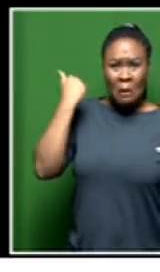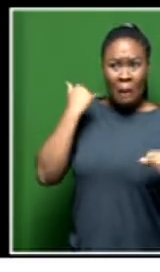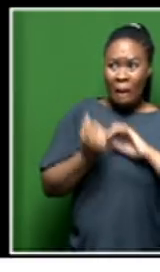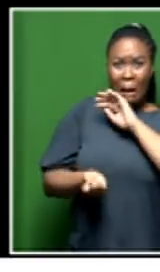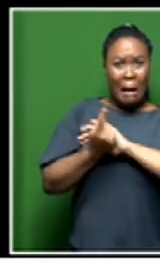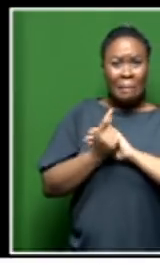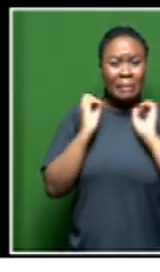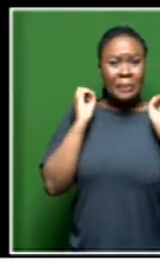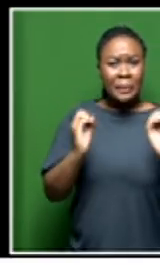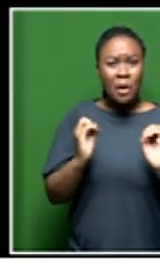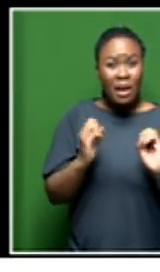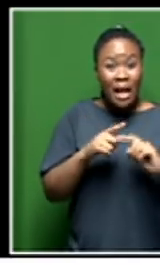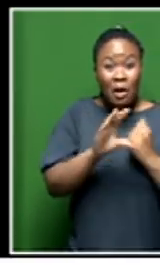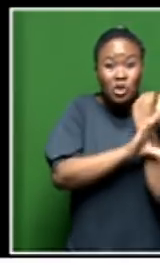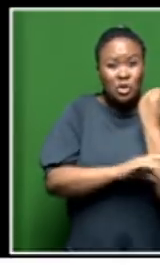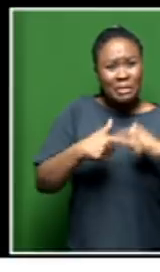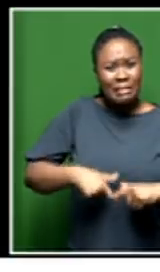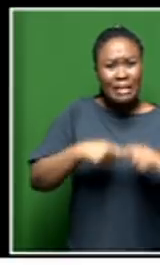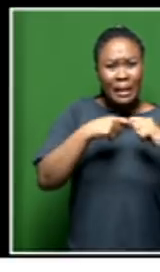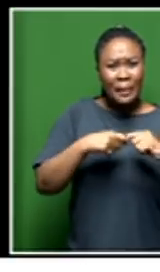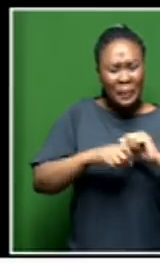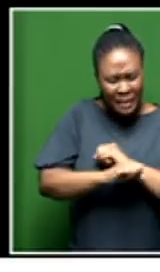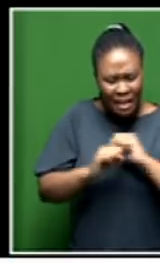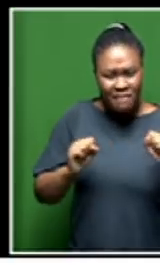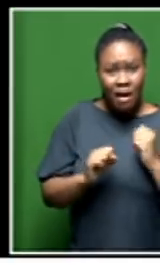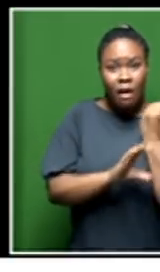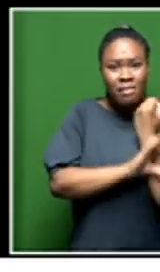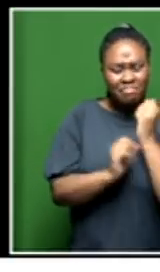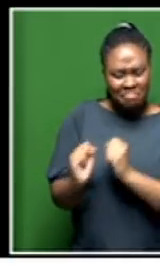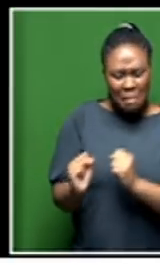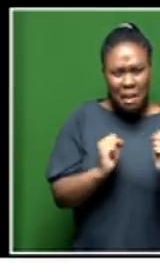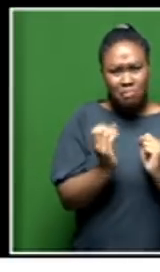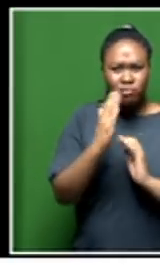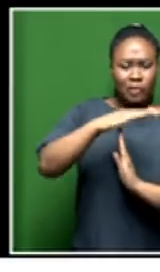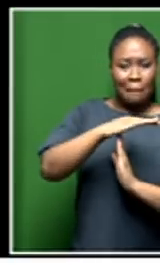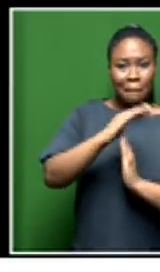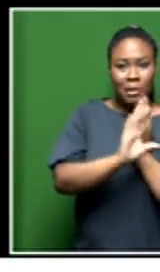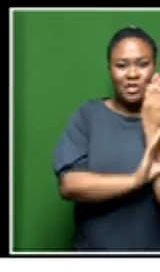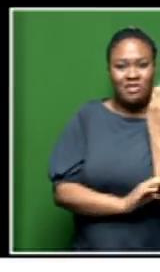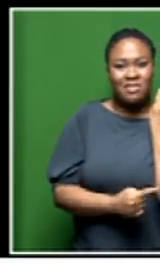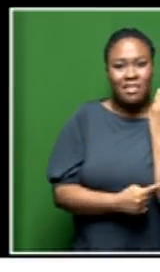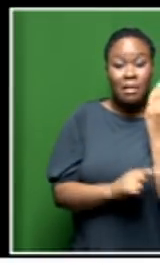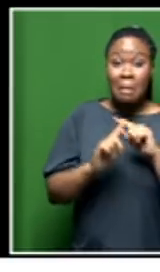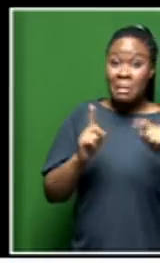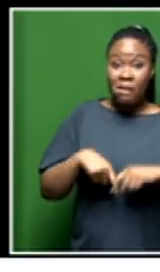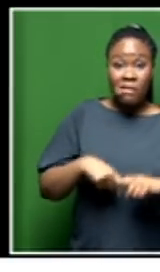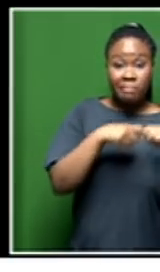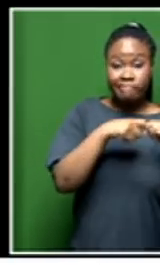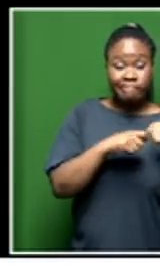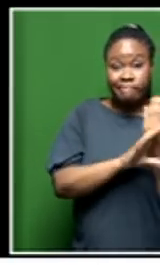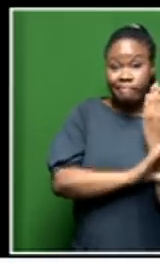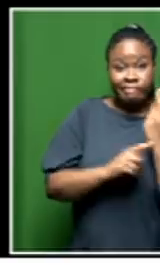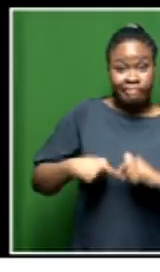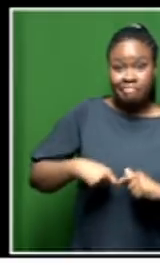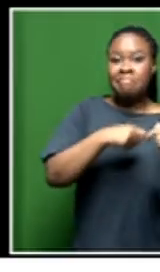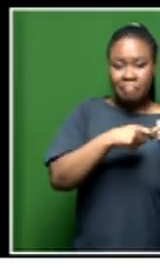of democracy, you cannot suspend a constitution. The constitution is the supreme. But in any case, once they suspend the